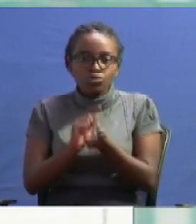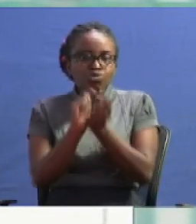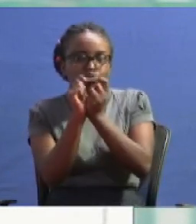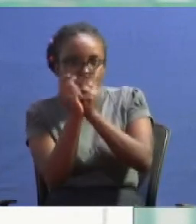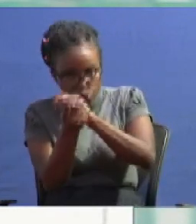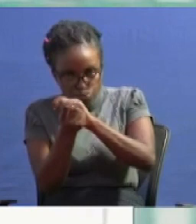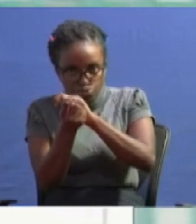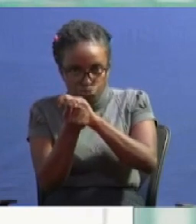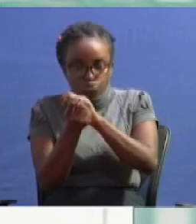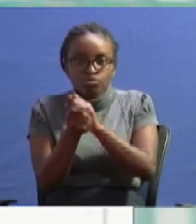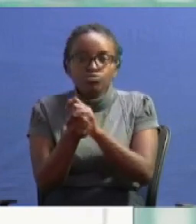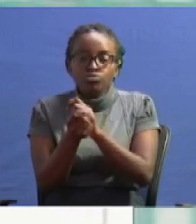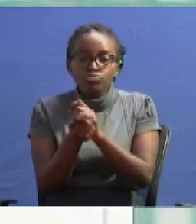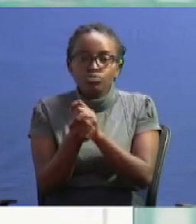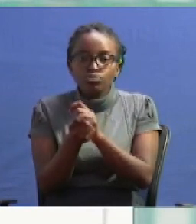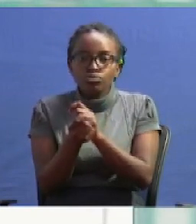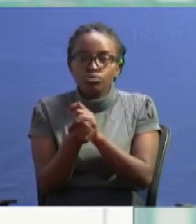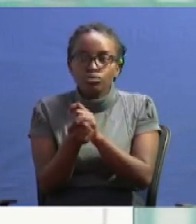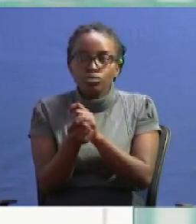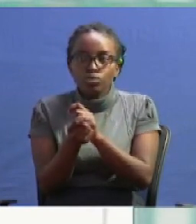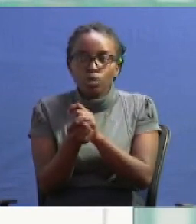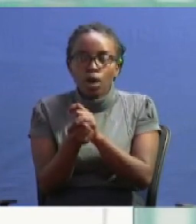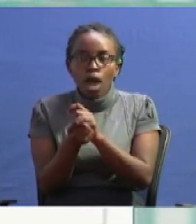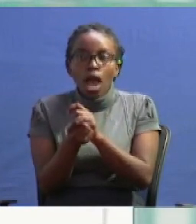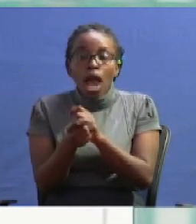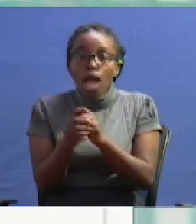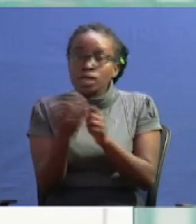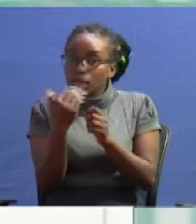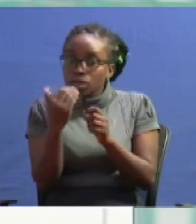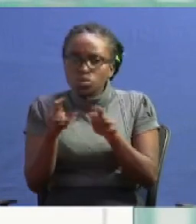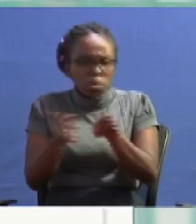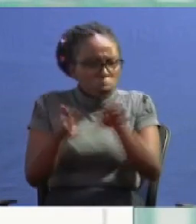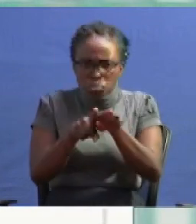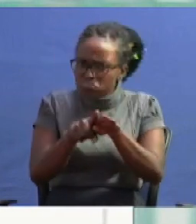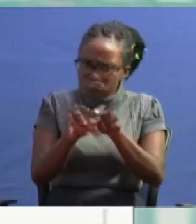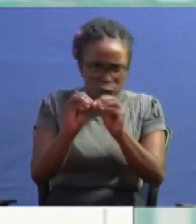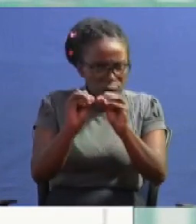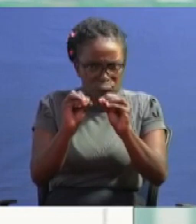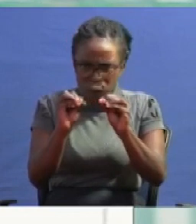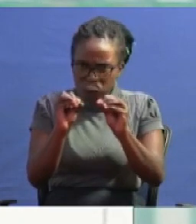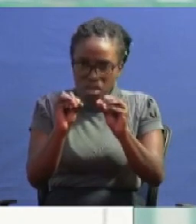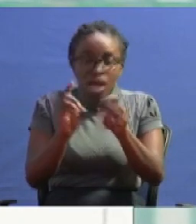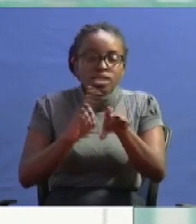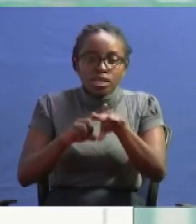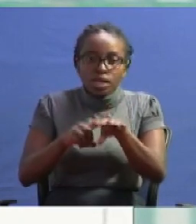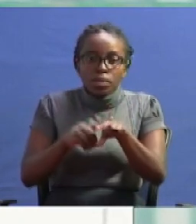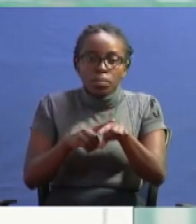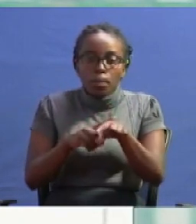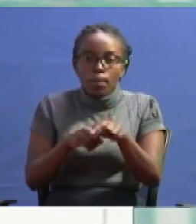myself included. The Gachagua who was sworn in is not the same Gachagua we have today. We have seen the growth, and it comes with the